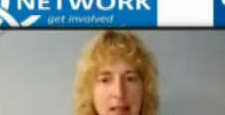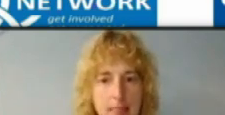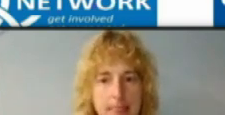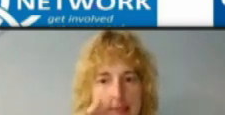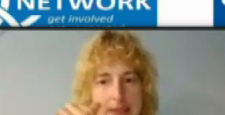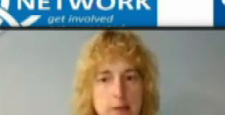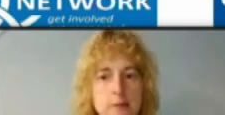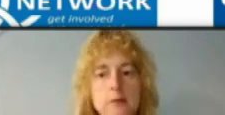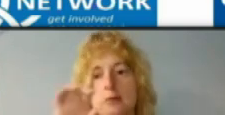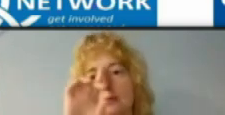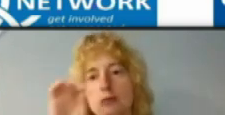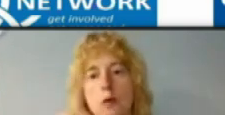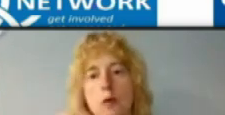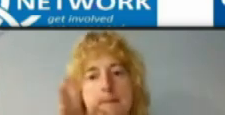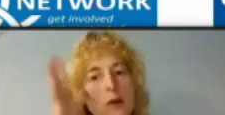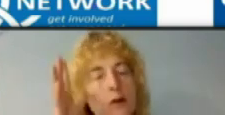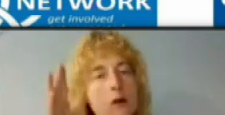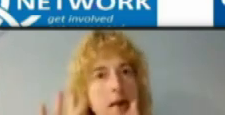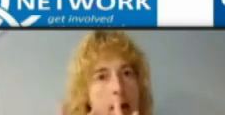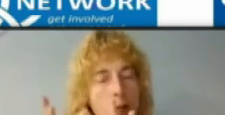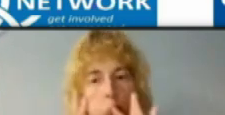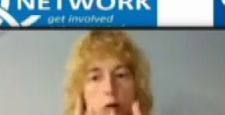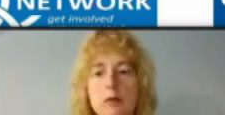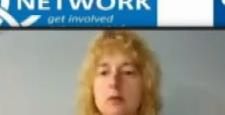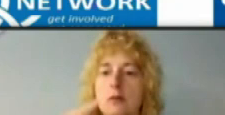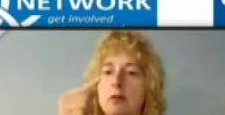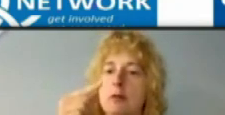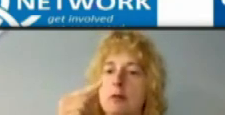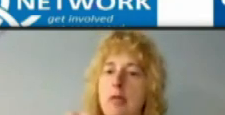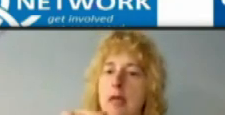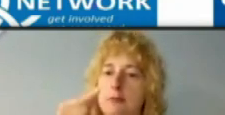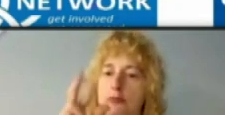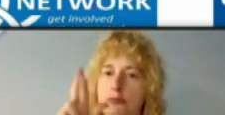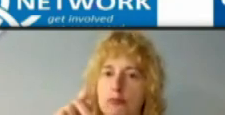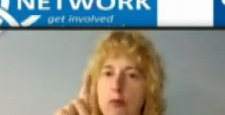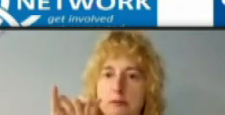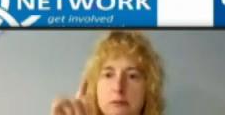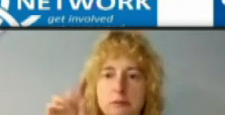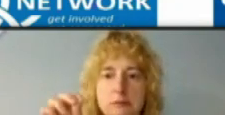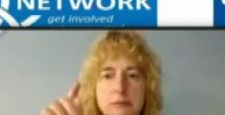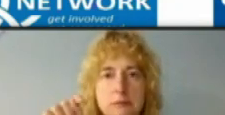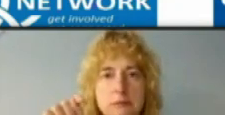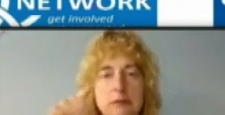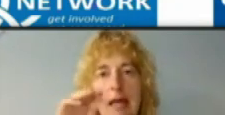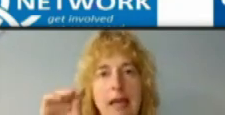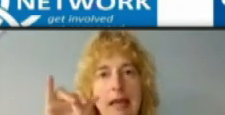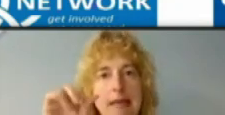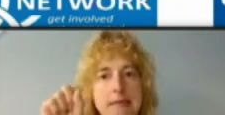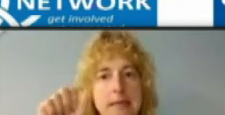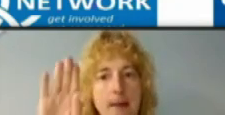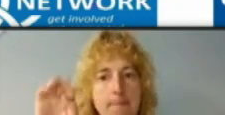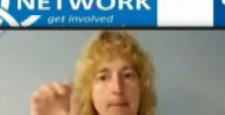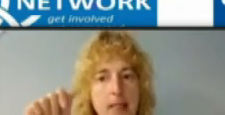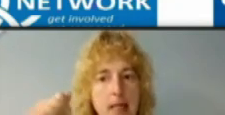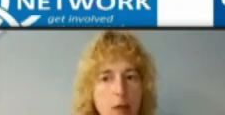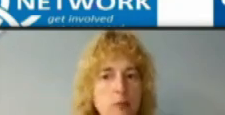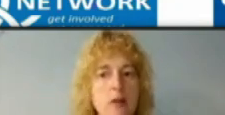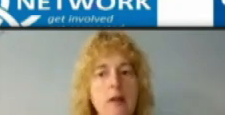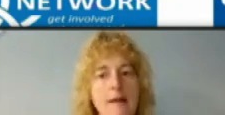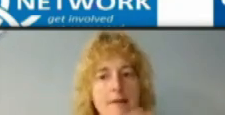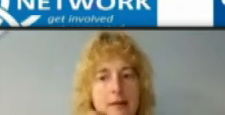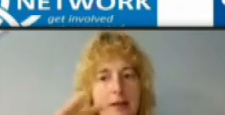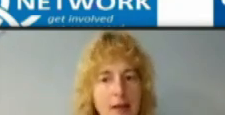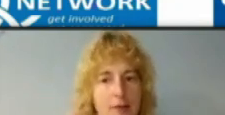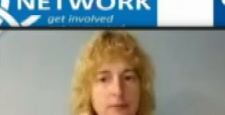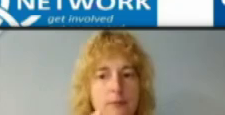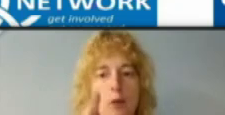United Way of Gratiot and Isabella Counties, and the Faith-Based Genetic Research Institute. And these partners did a number